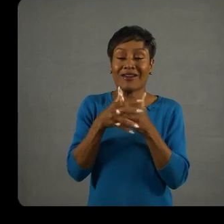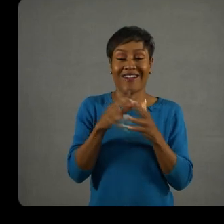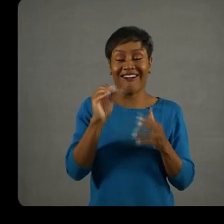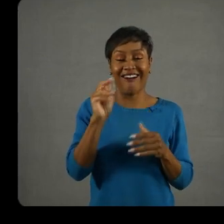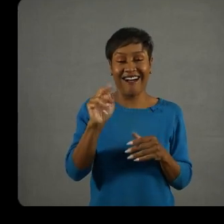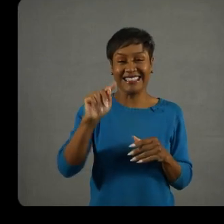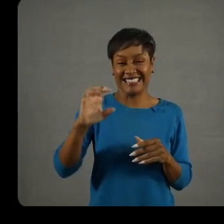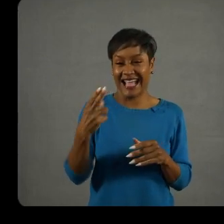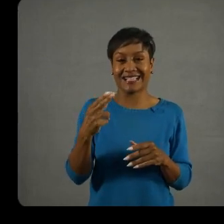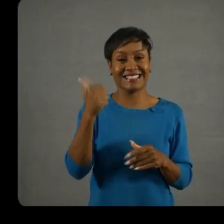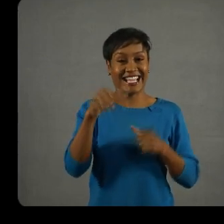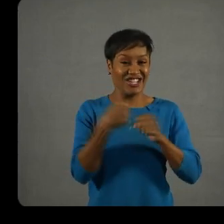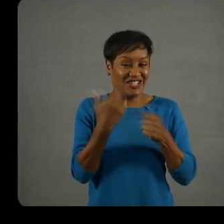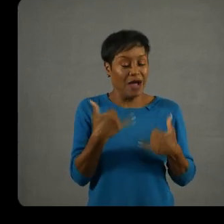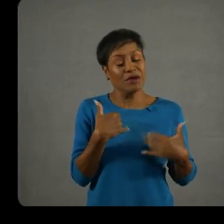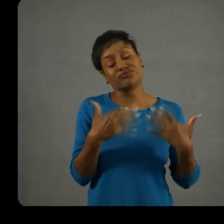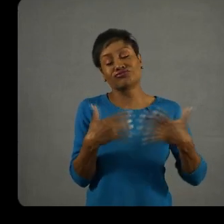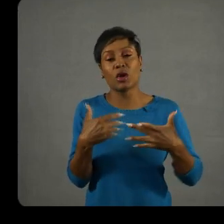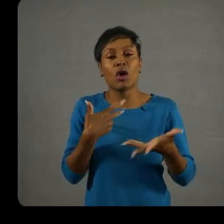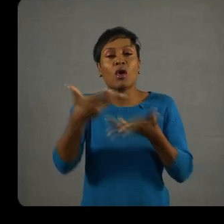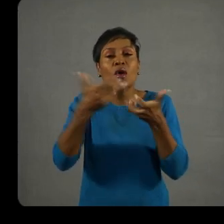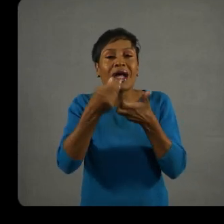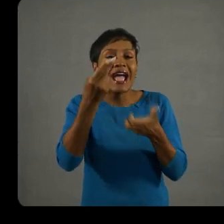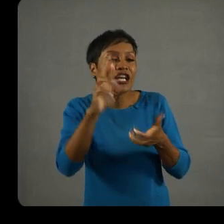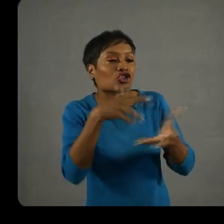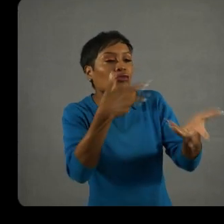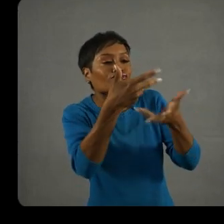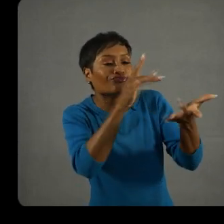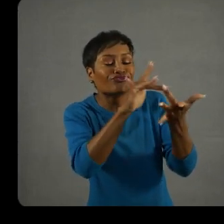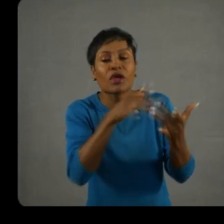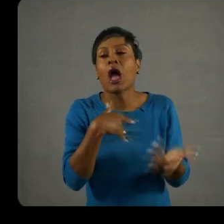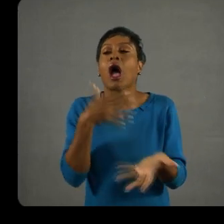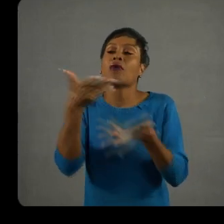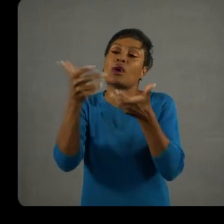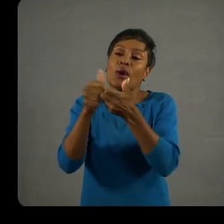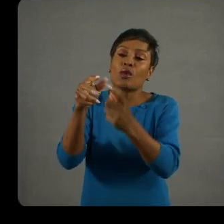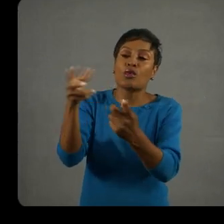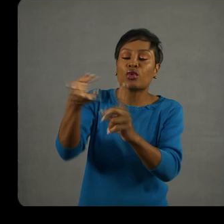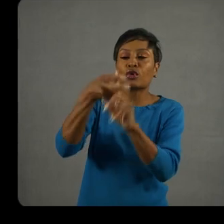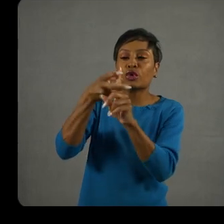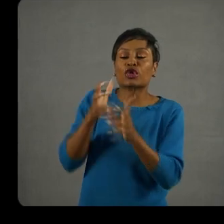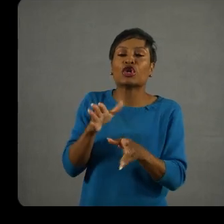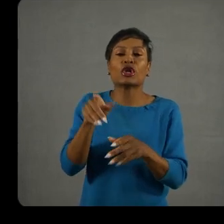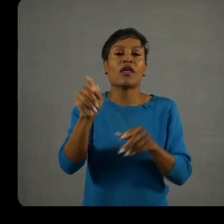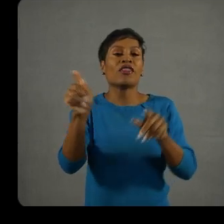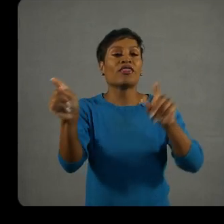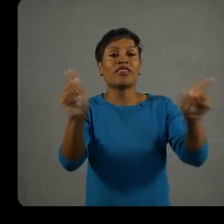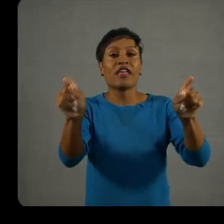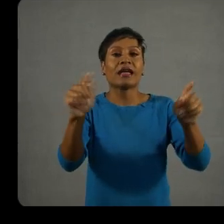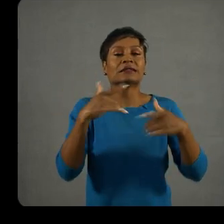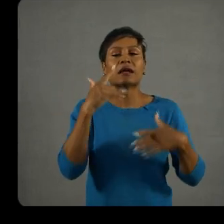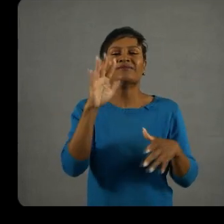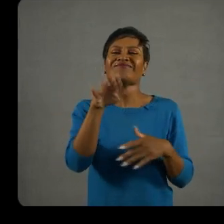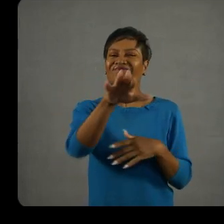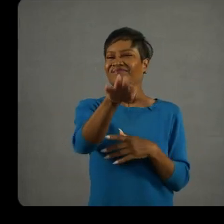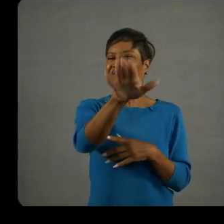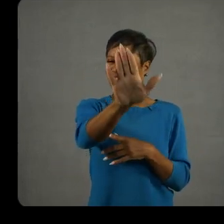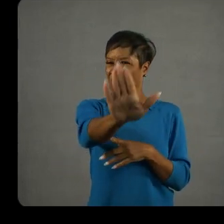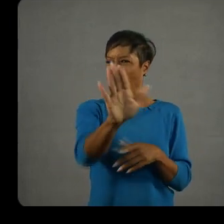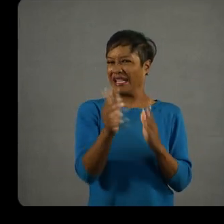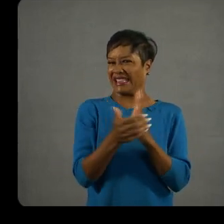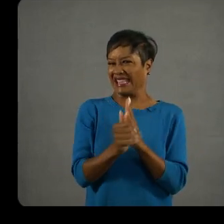even a decade in, when we're working with HR or we're working with recruiters, there's this sentiment in that maybe the talent that we